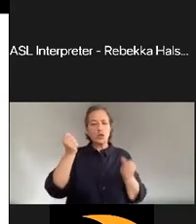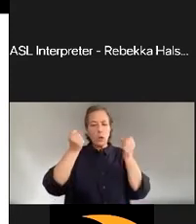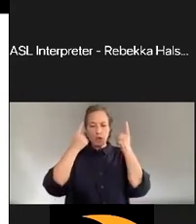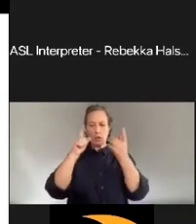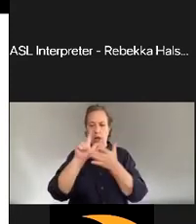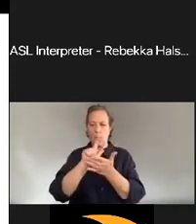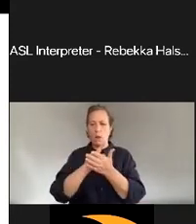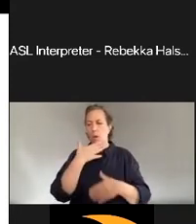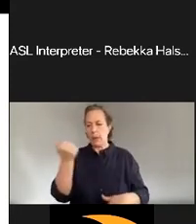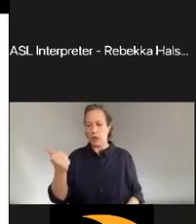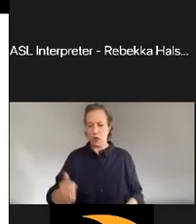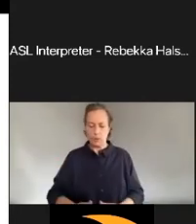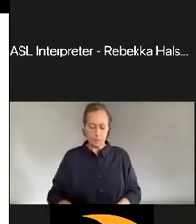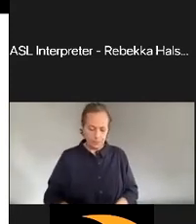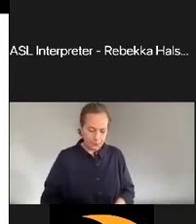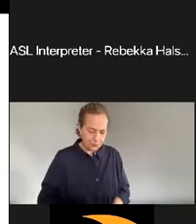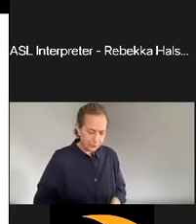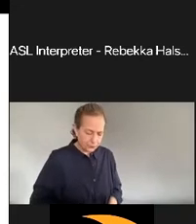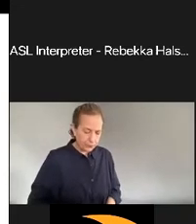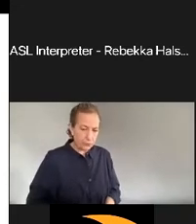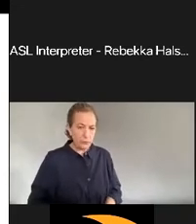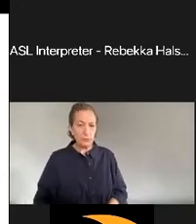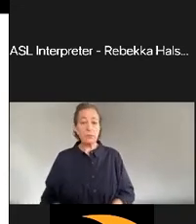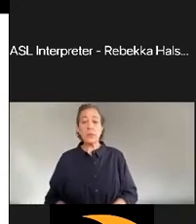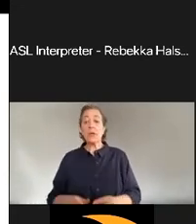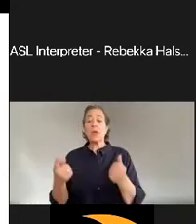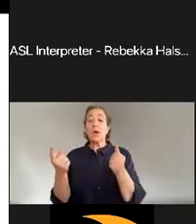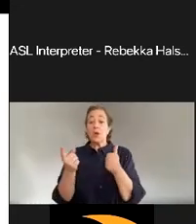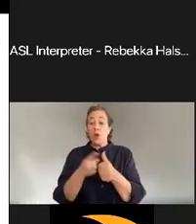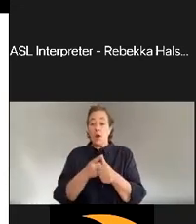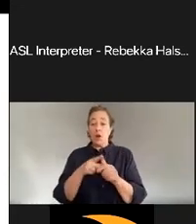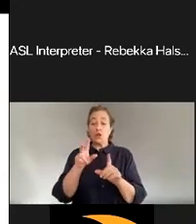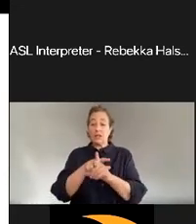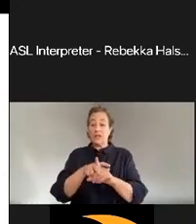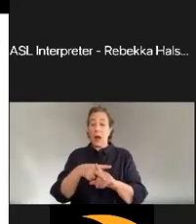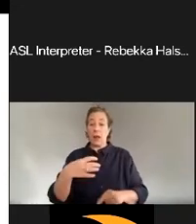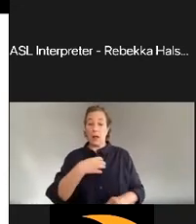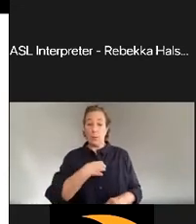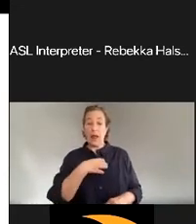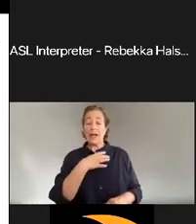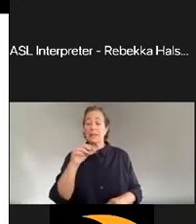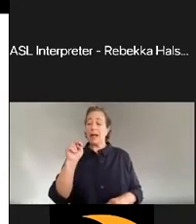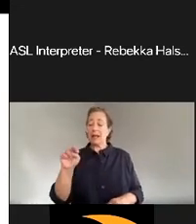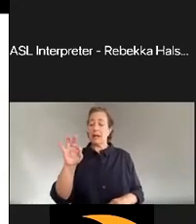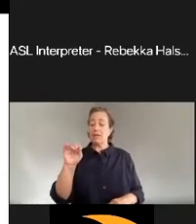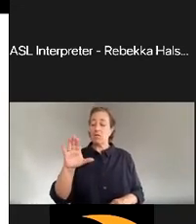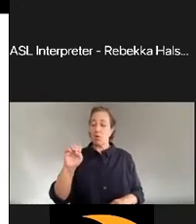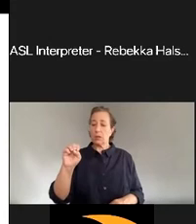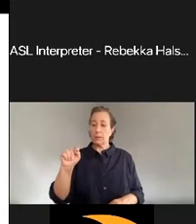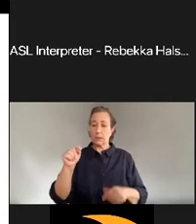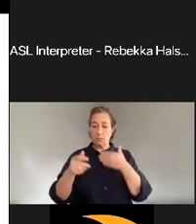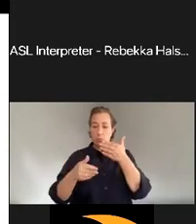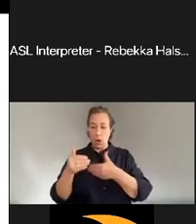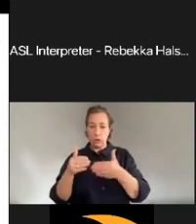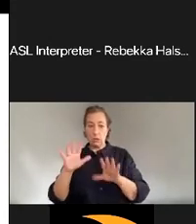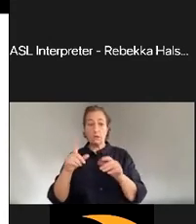So the first of those 2 is filing complaints and OCR's enforcement process. First and